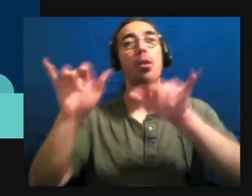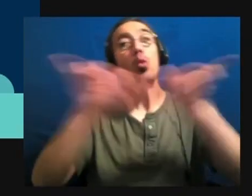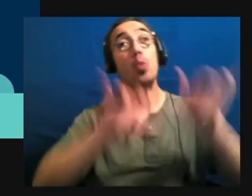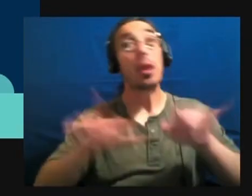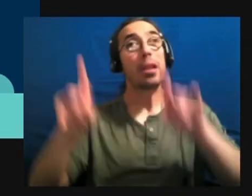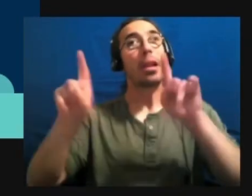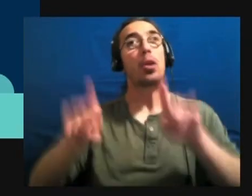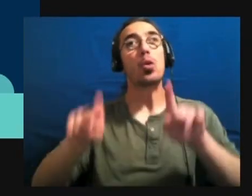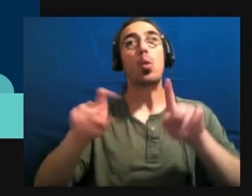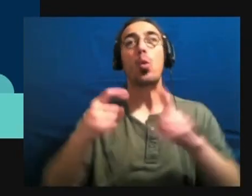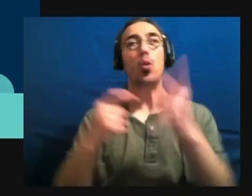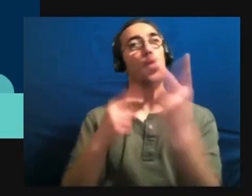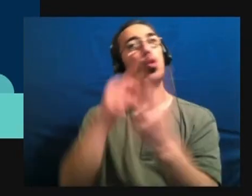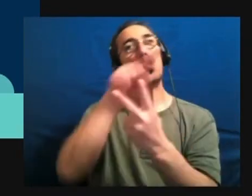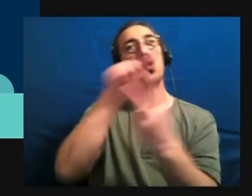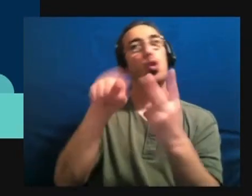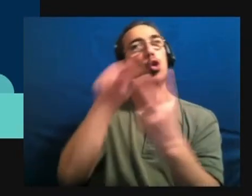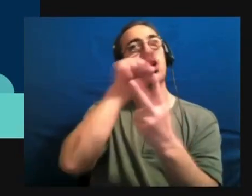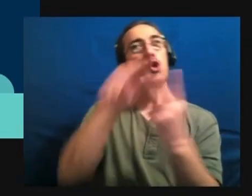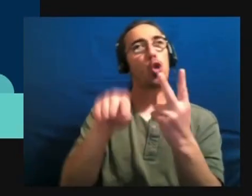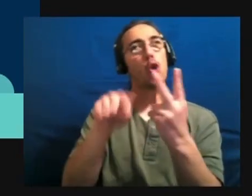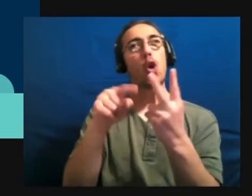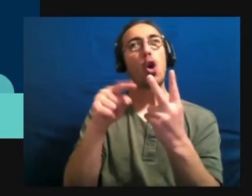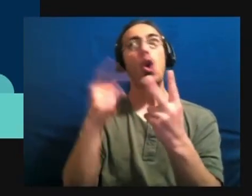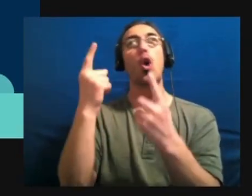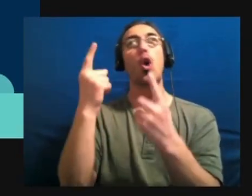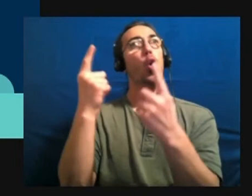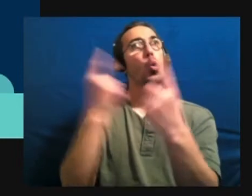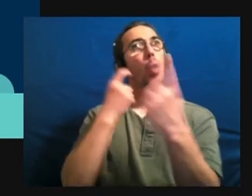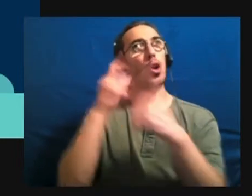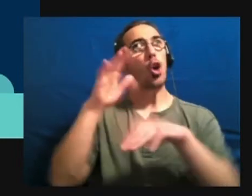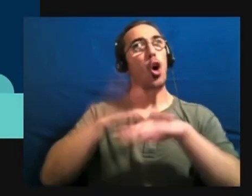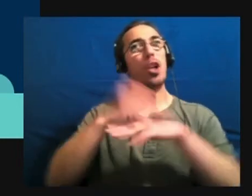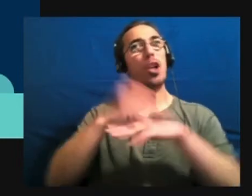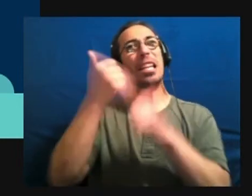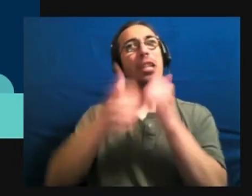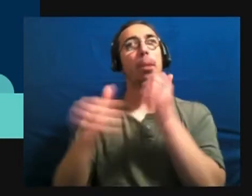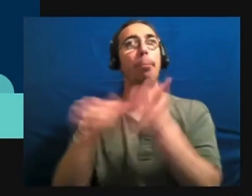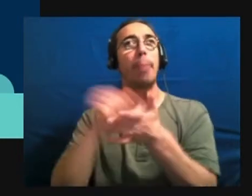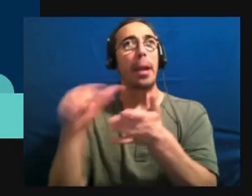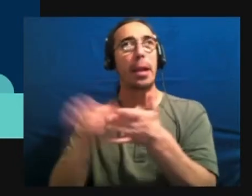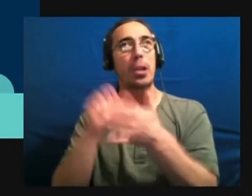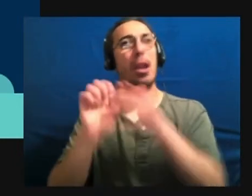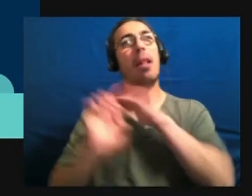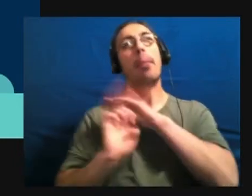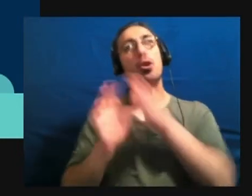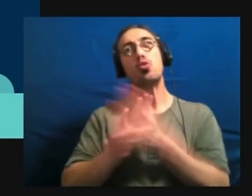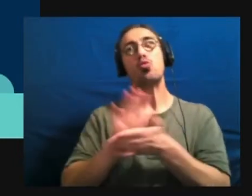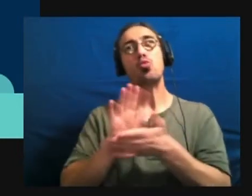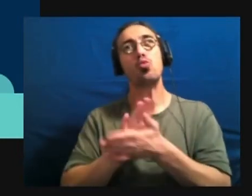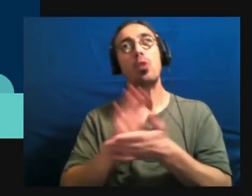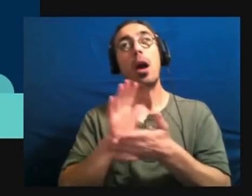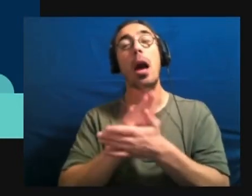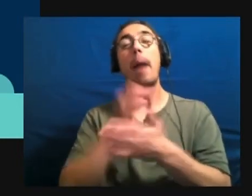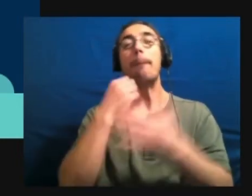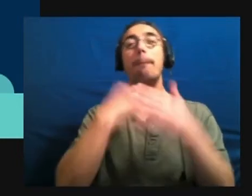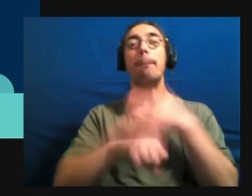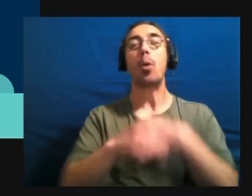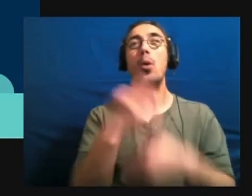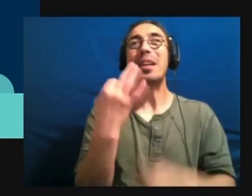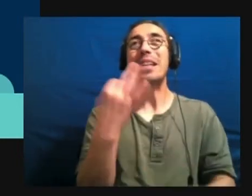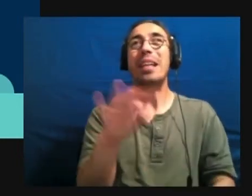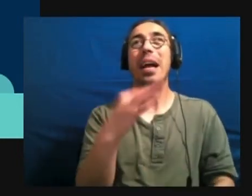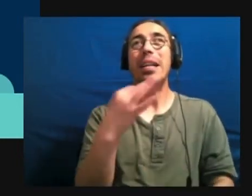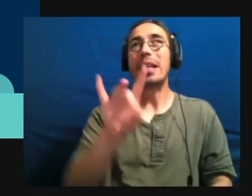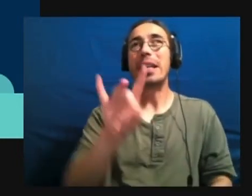2 questions per page when I was in elementary school. And this was I was born in 1980. So